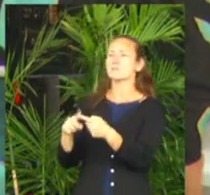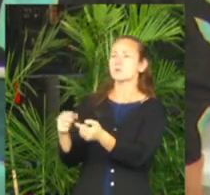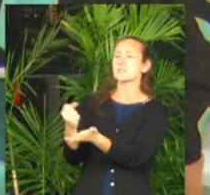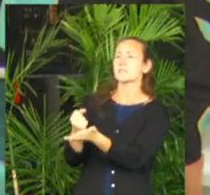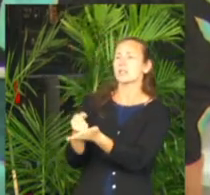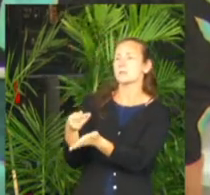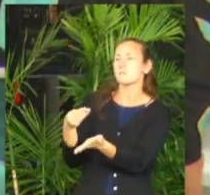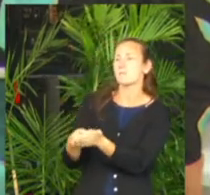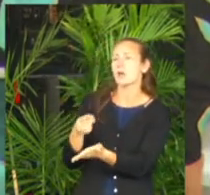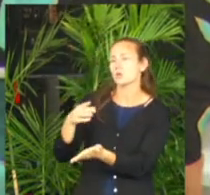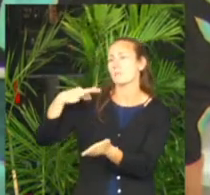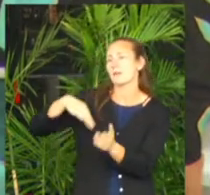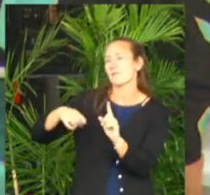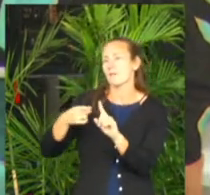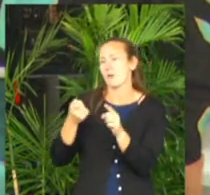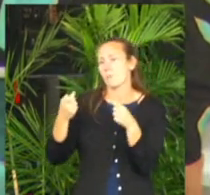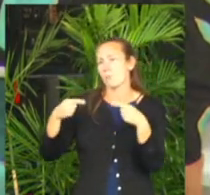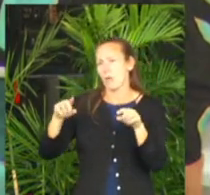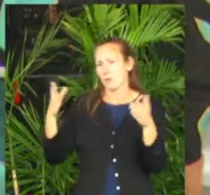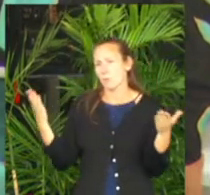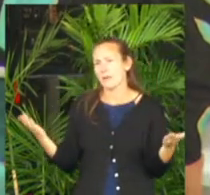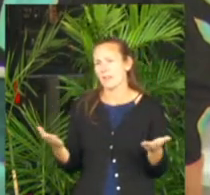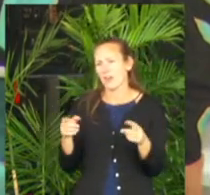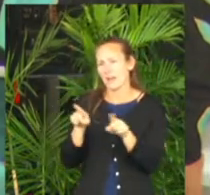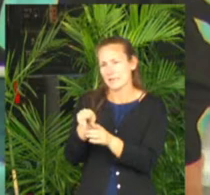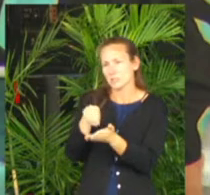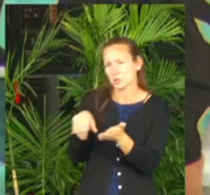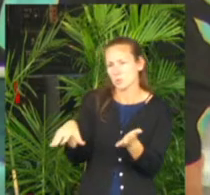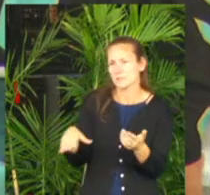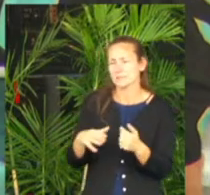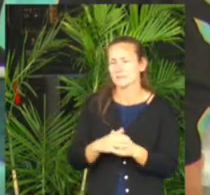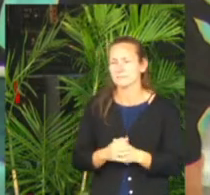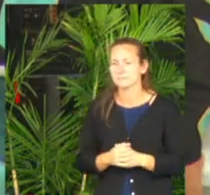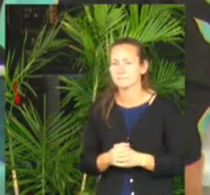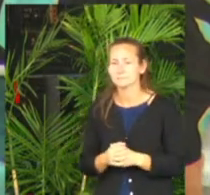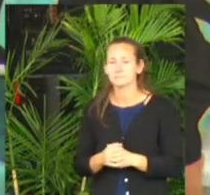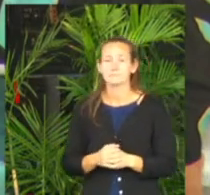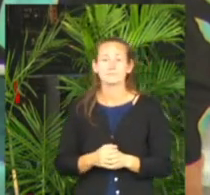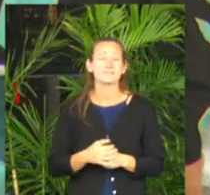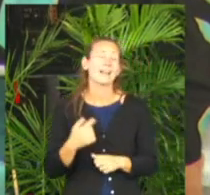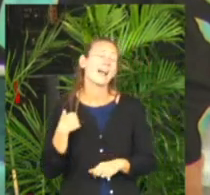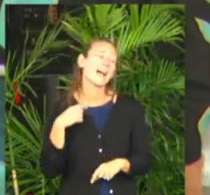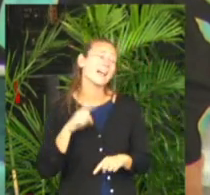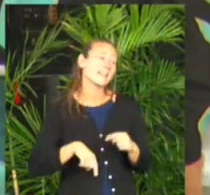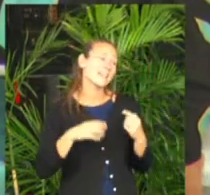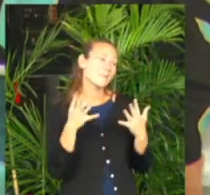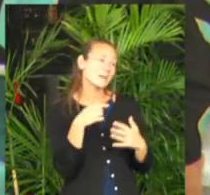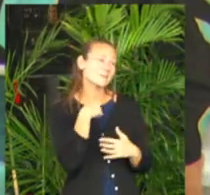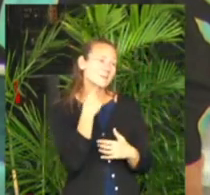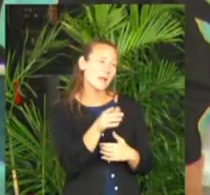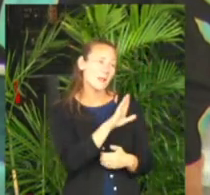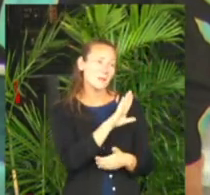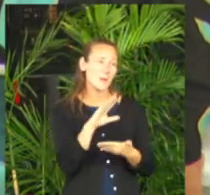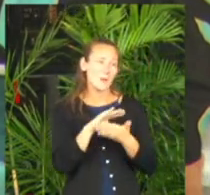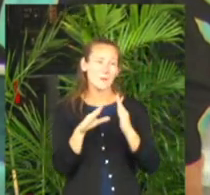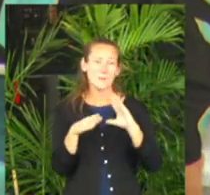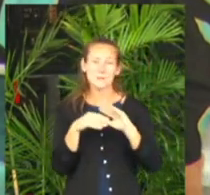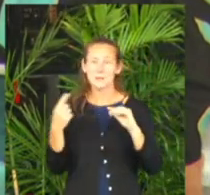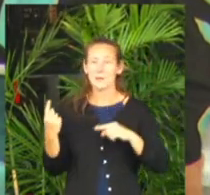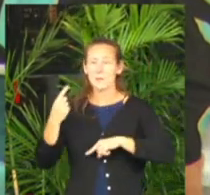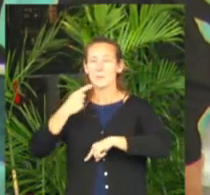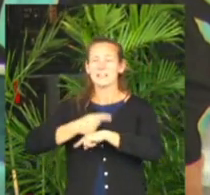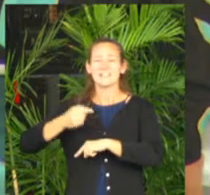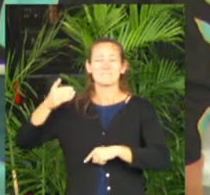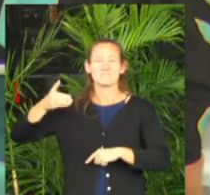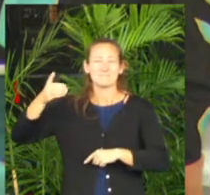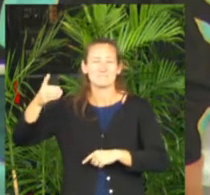fund that you benefited from while you were here as a student. I can't wait to tell your story someday. You are